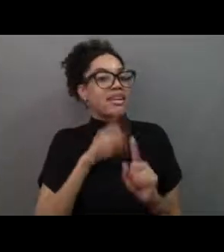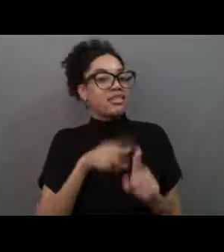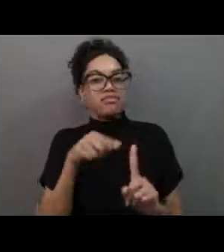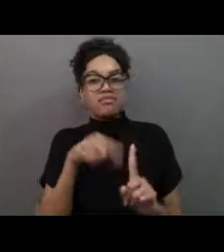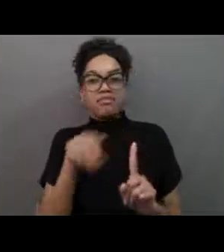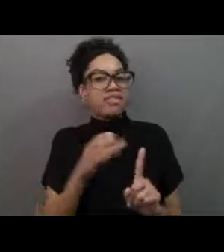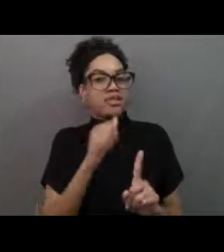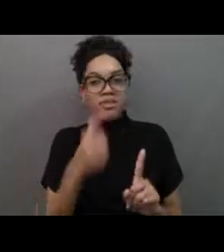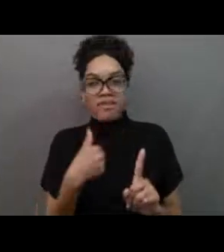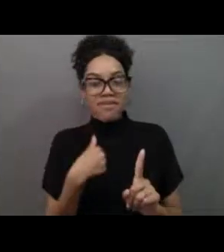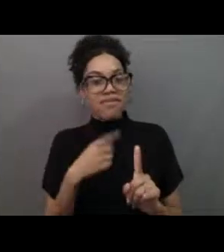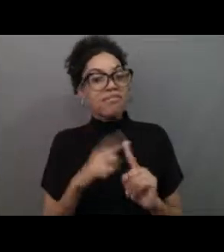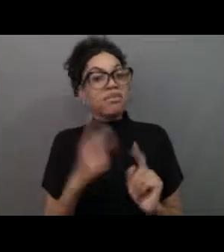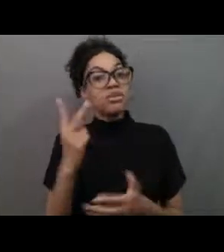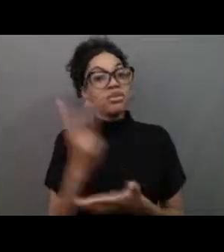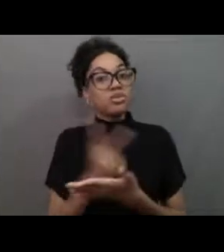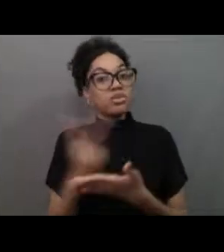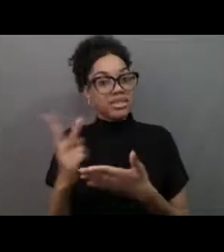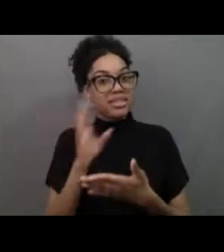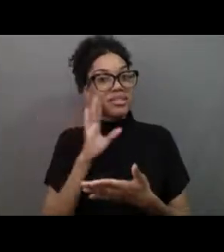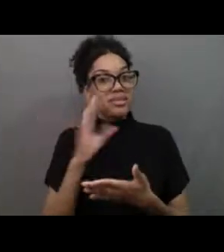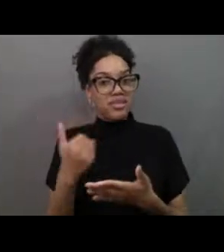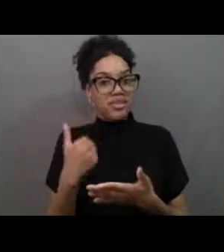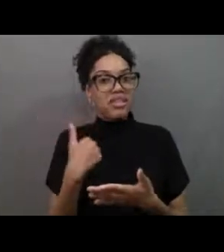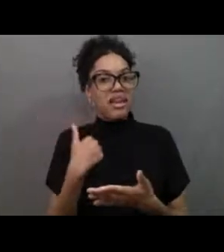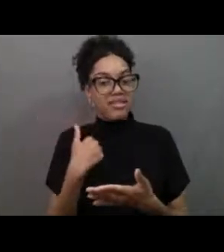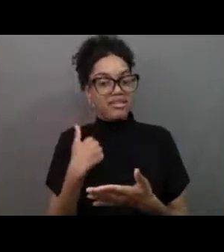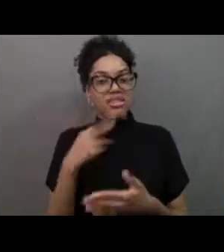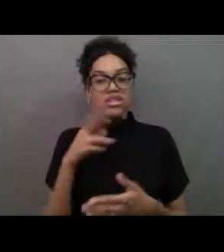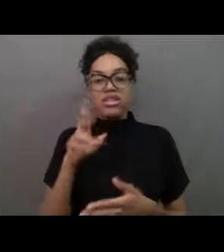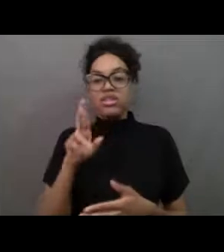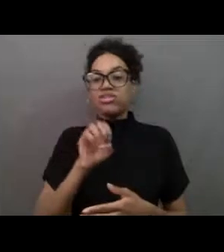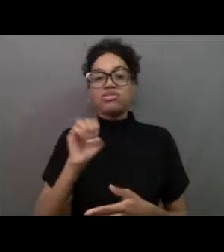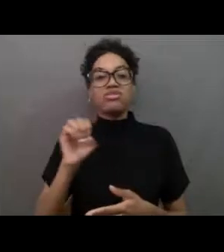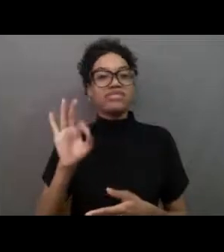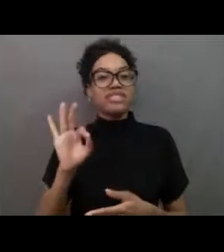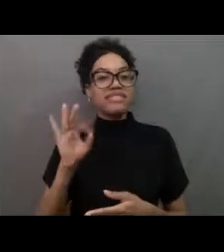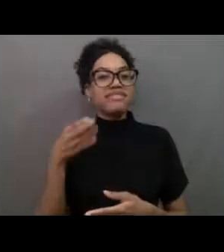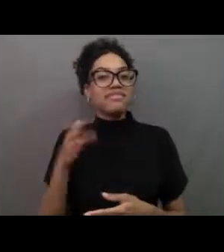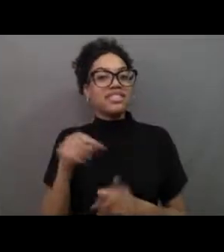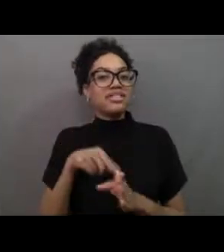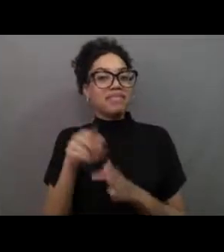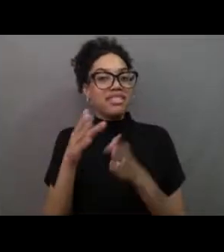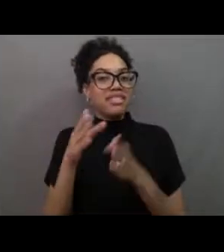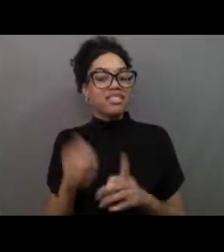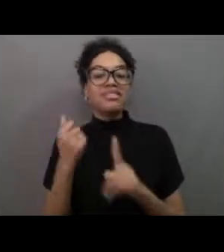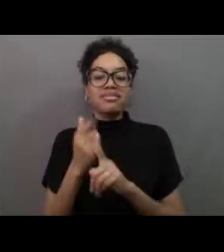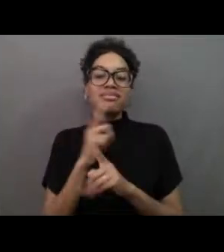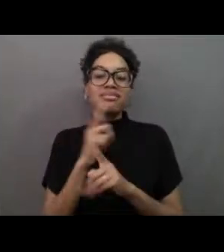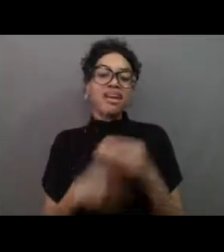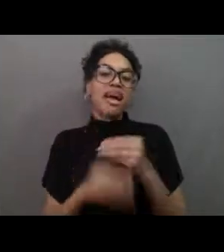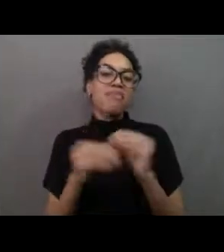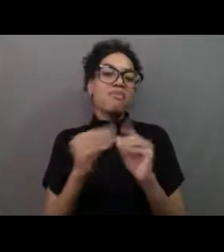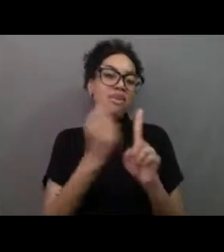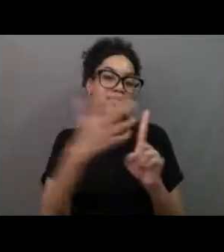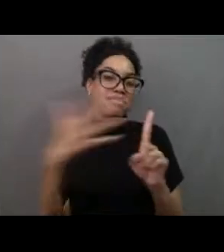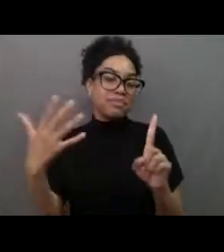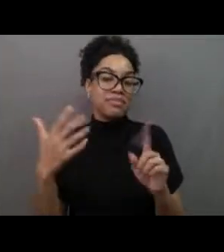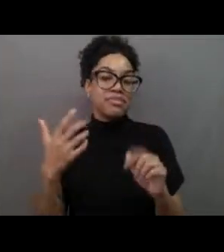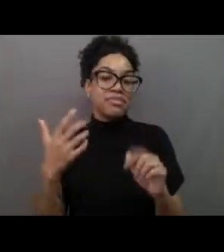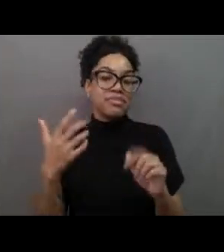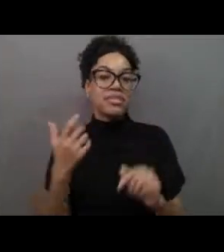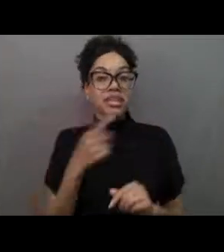in 2 weeks, we're going to have some reef fish specialists that are going to build on what Kelly is sharing. So if you have some